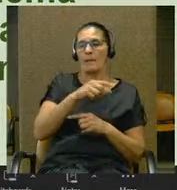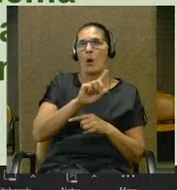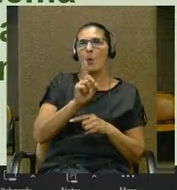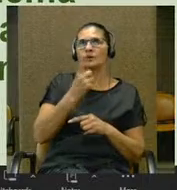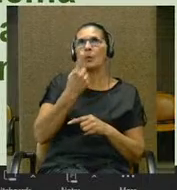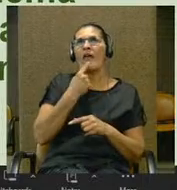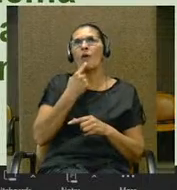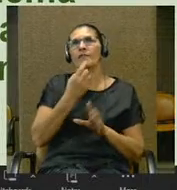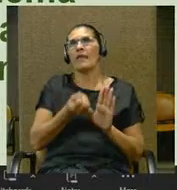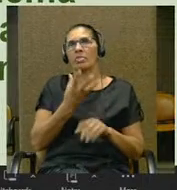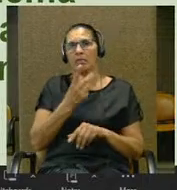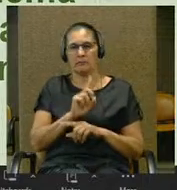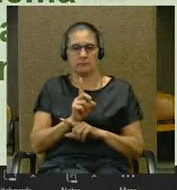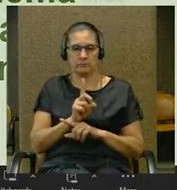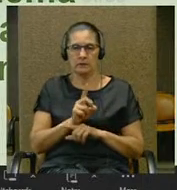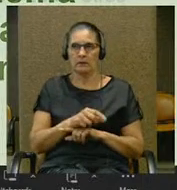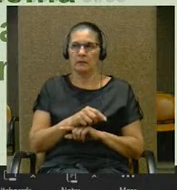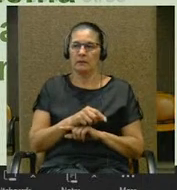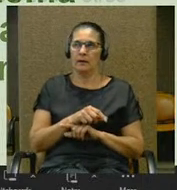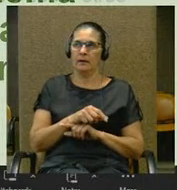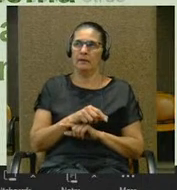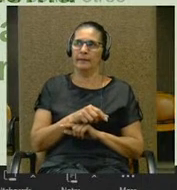Europe, this is nothing new.